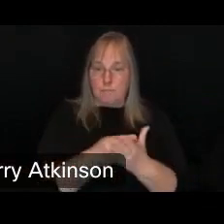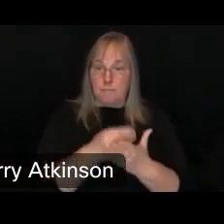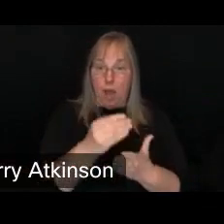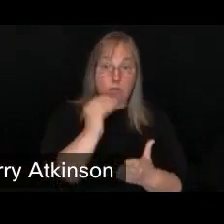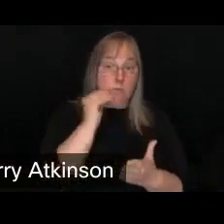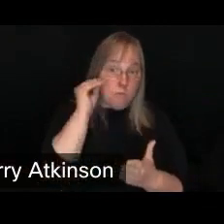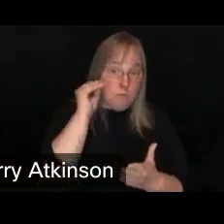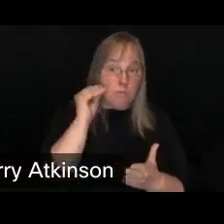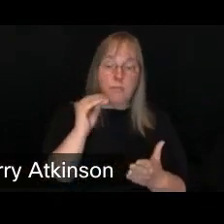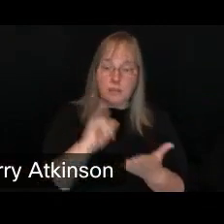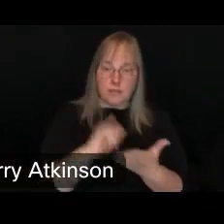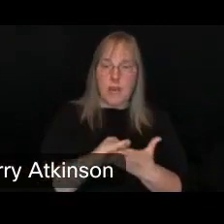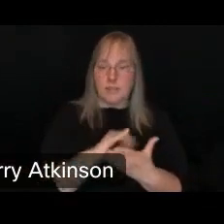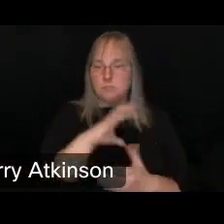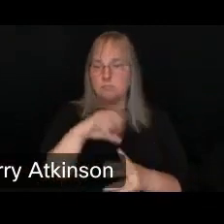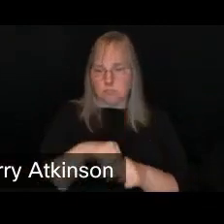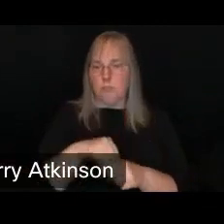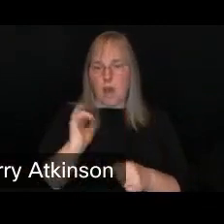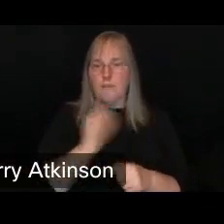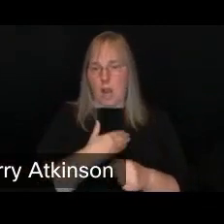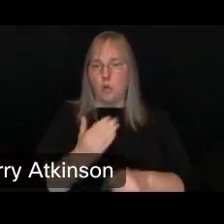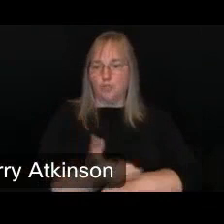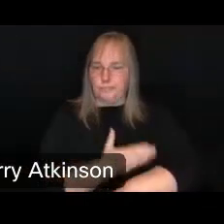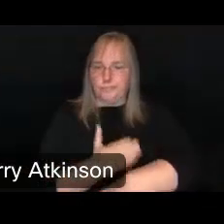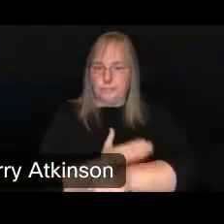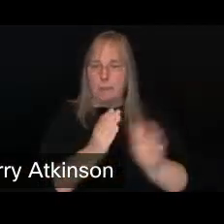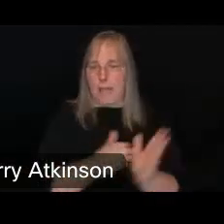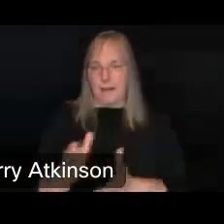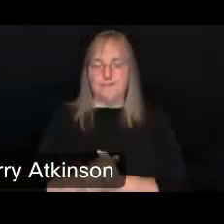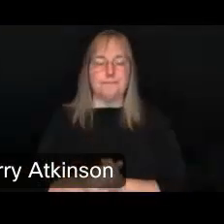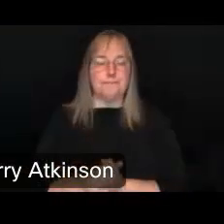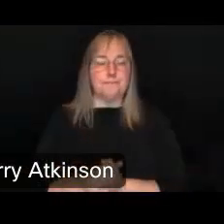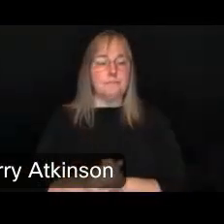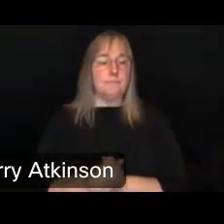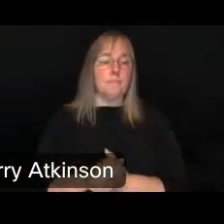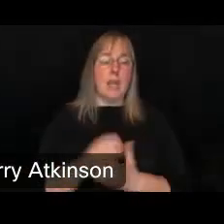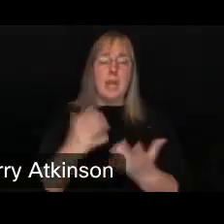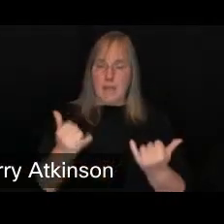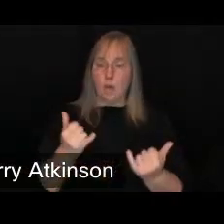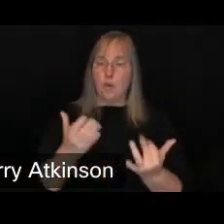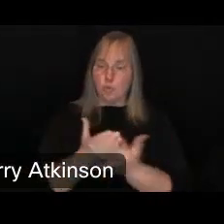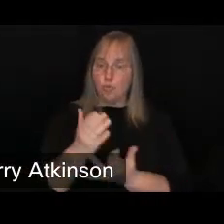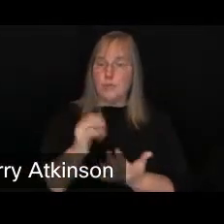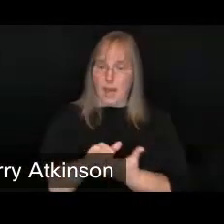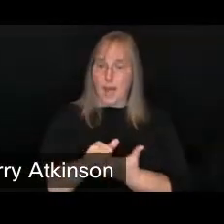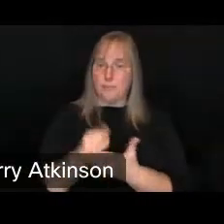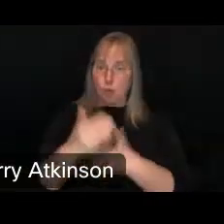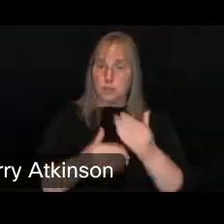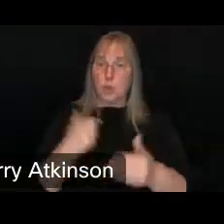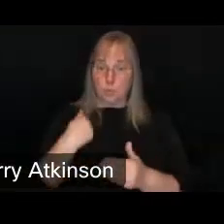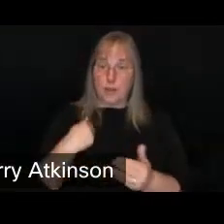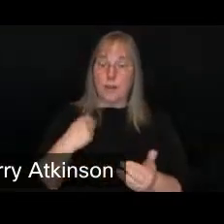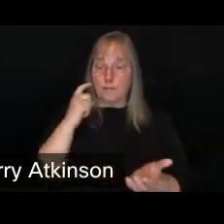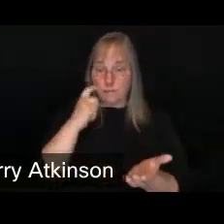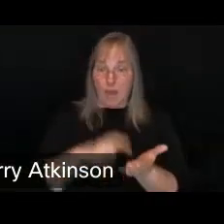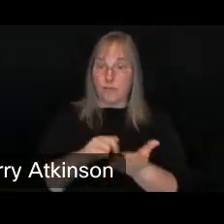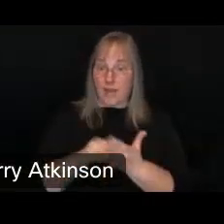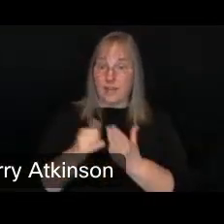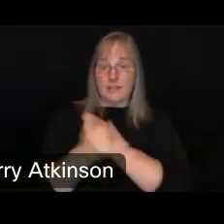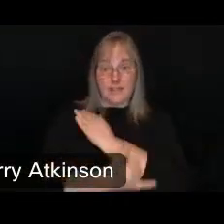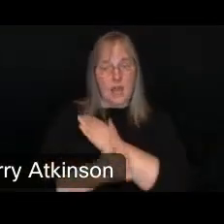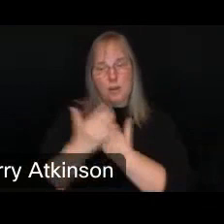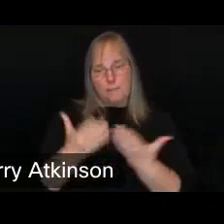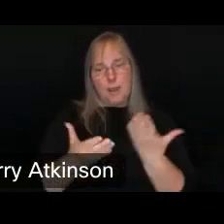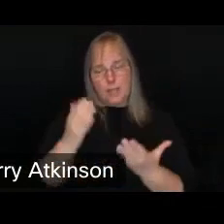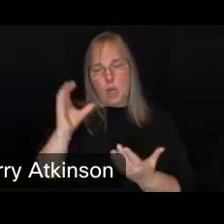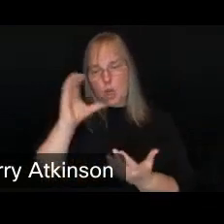plan. Also, through the process, we found that the county may need to seek ways to be a